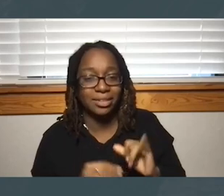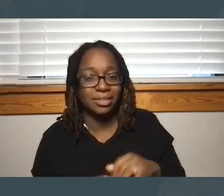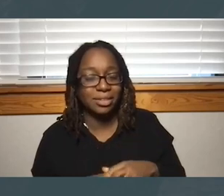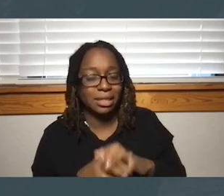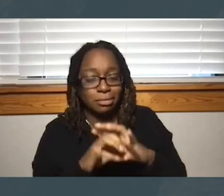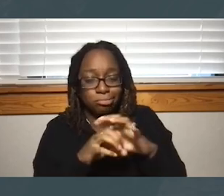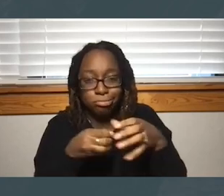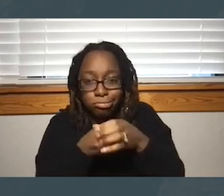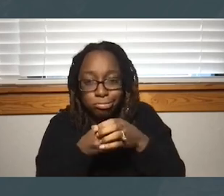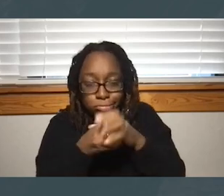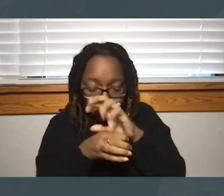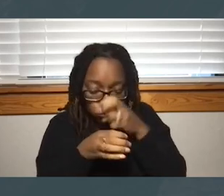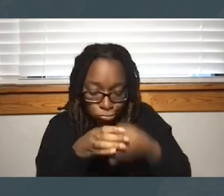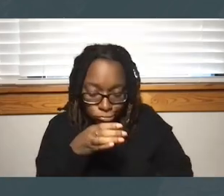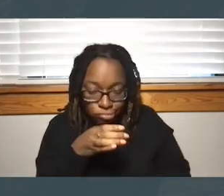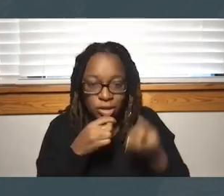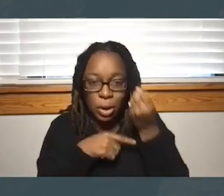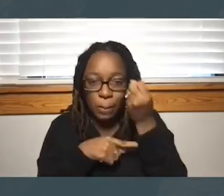movement, and then Puerto Rico,